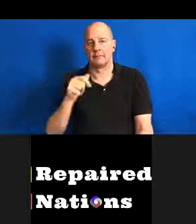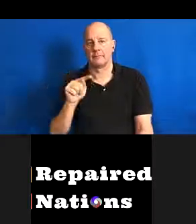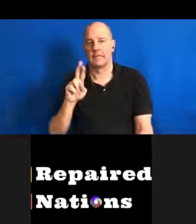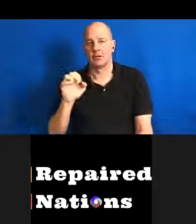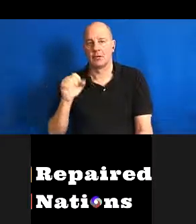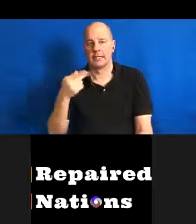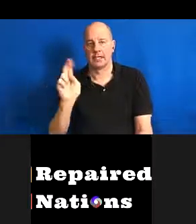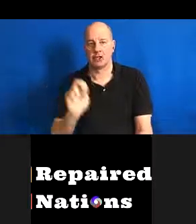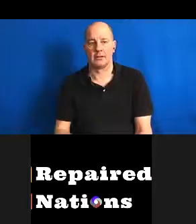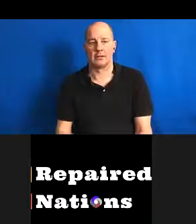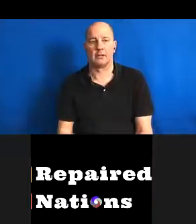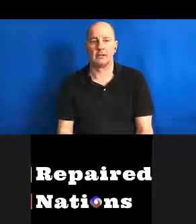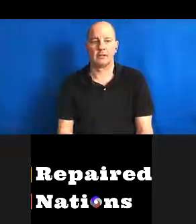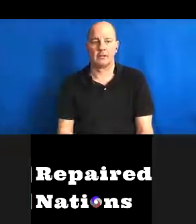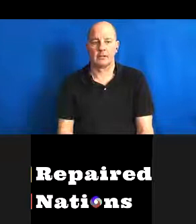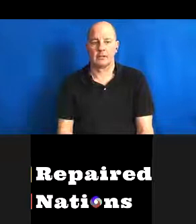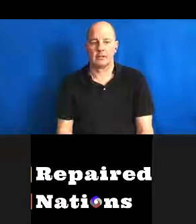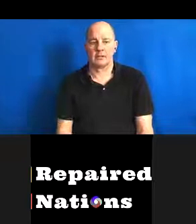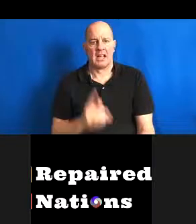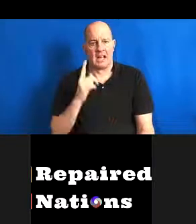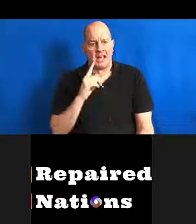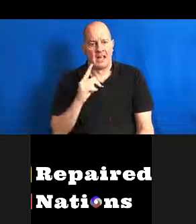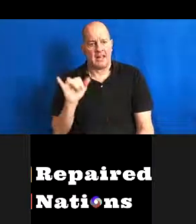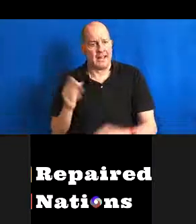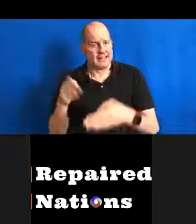And I think this is the end maybe.